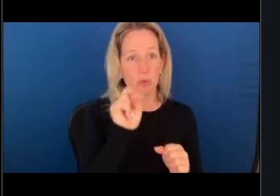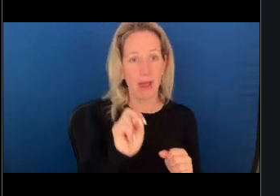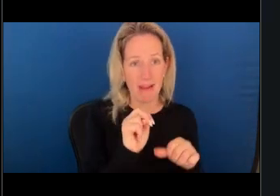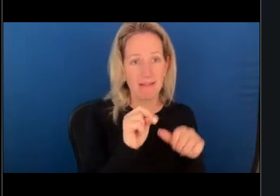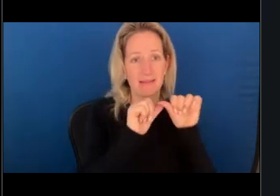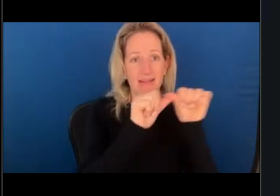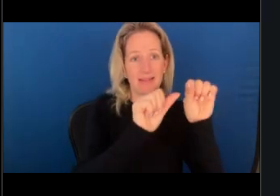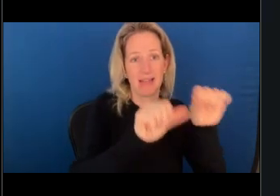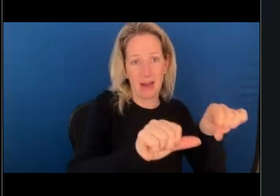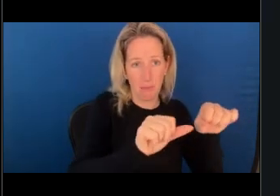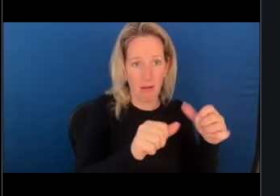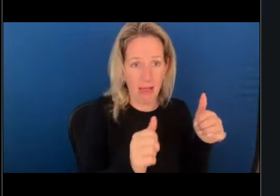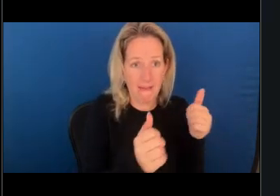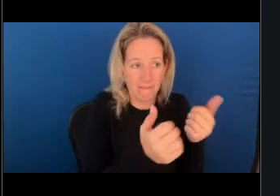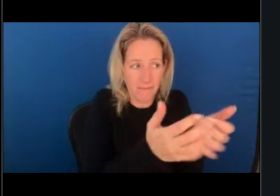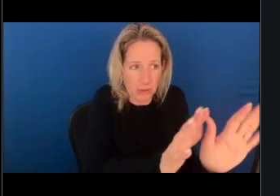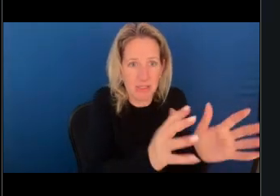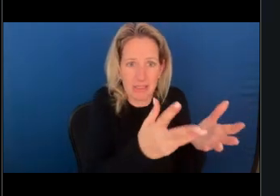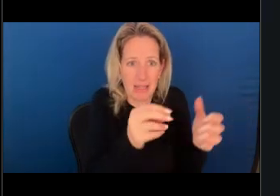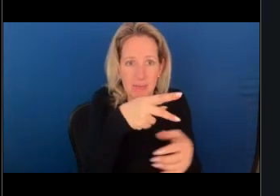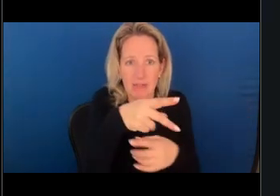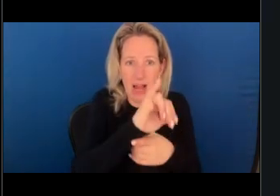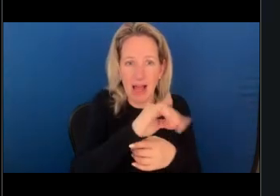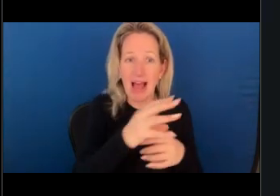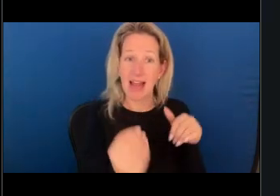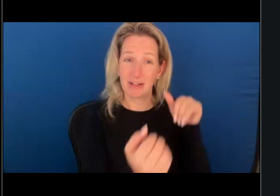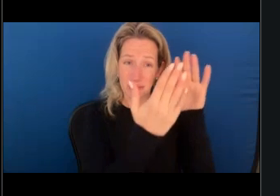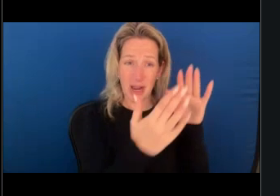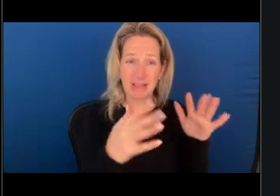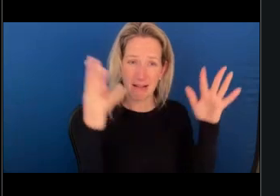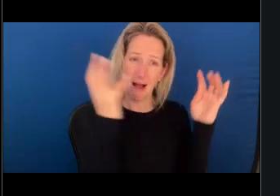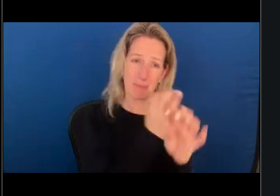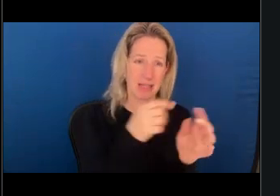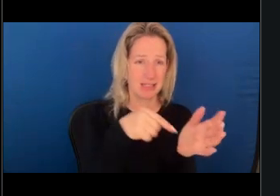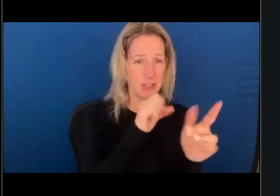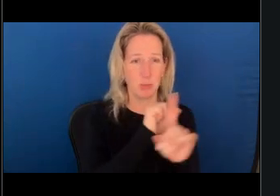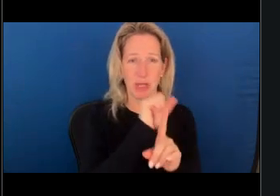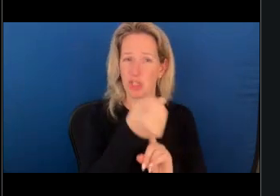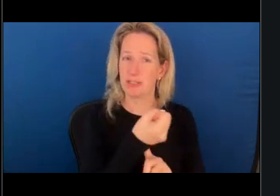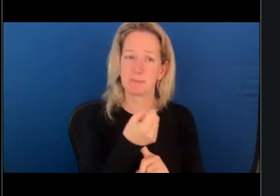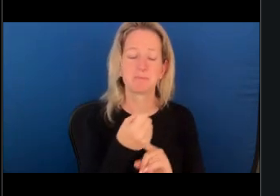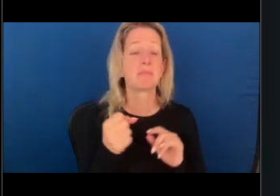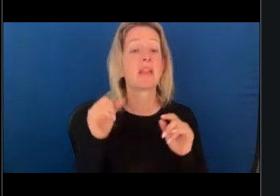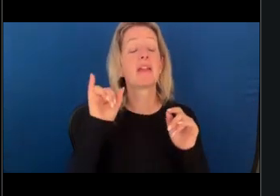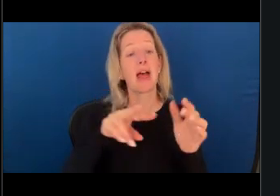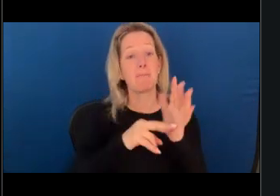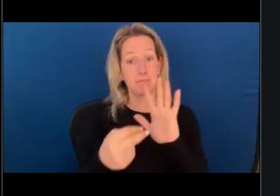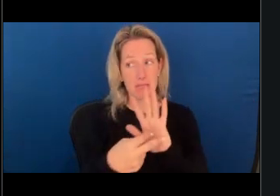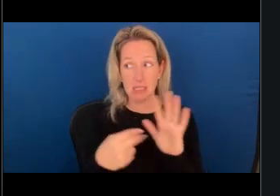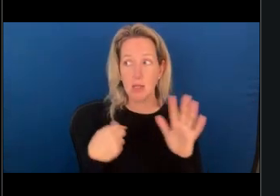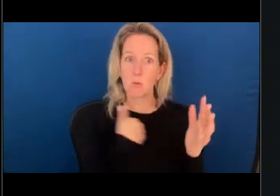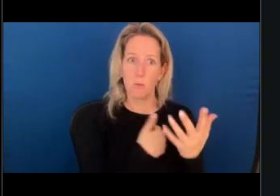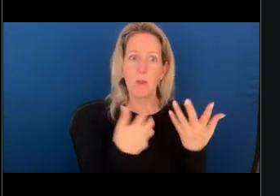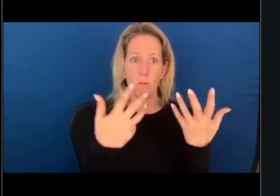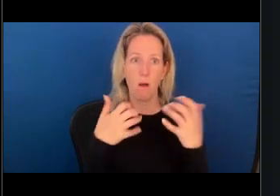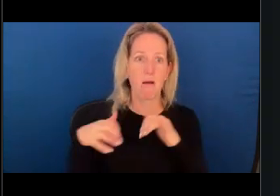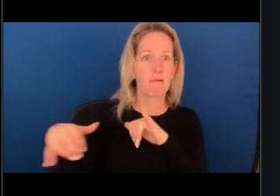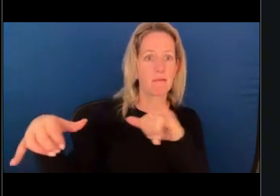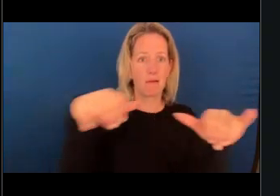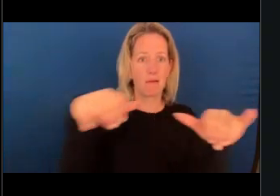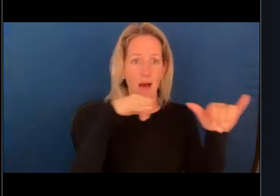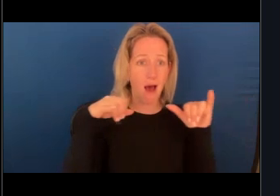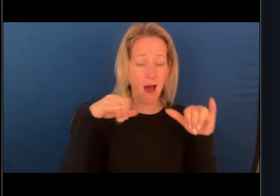consider just interventions that really account for the complexity of the situation. And this means while we're looking for common global solutions, we also